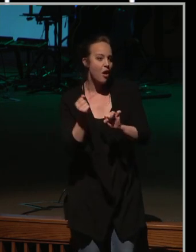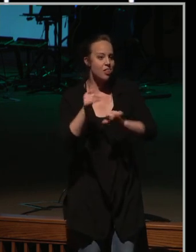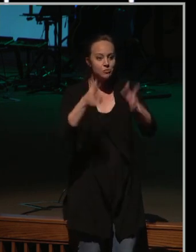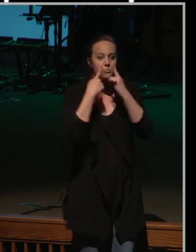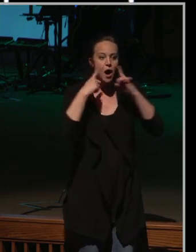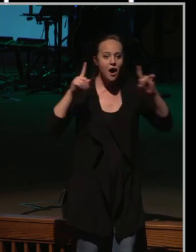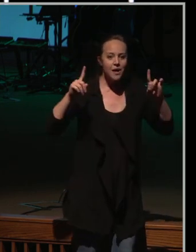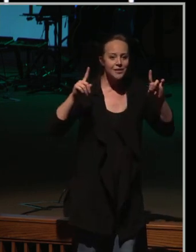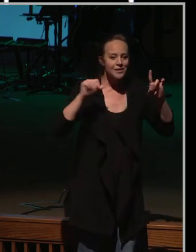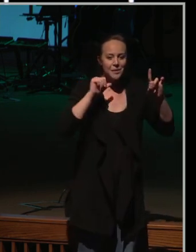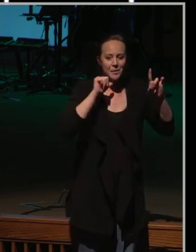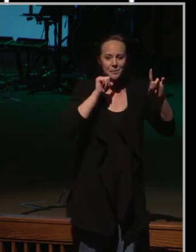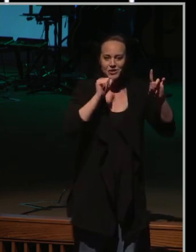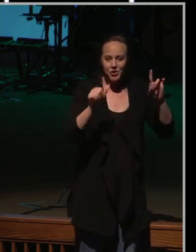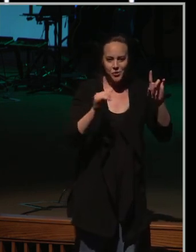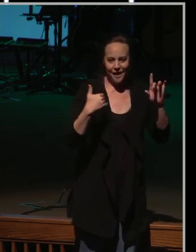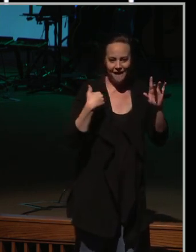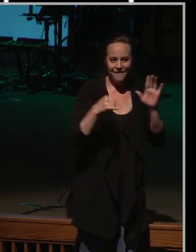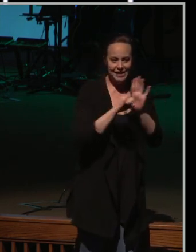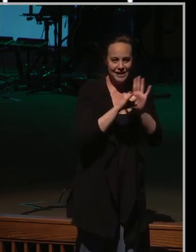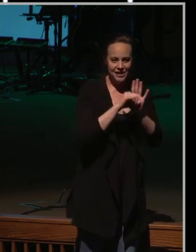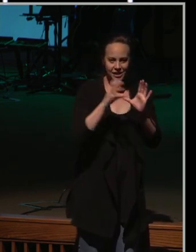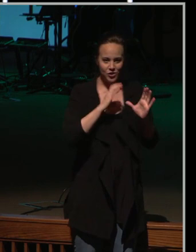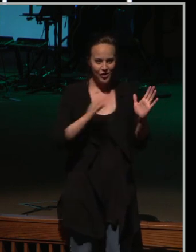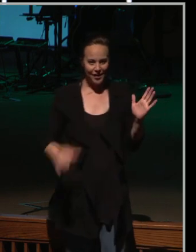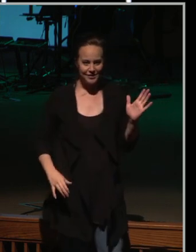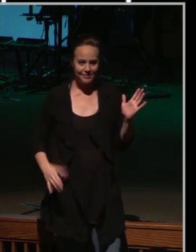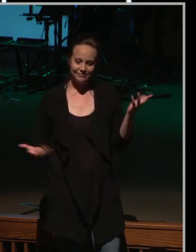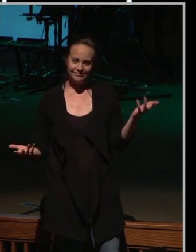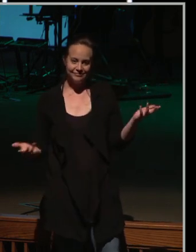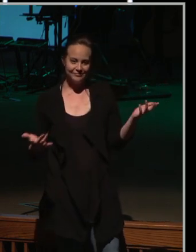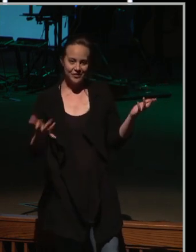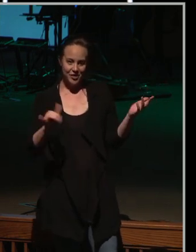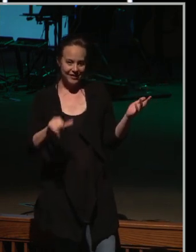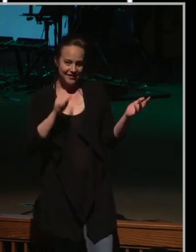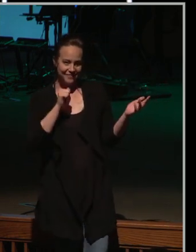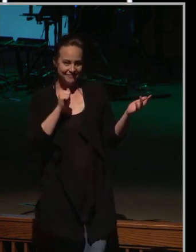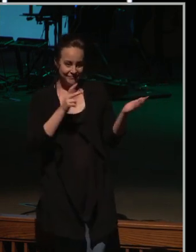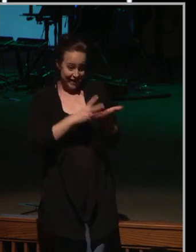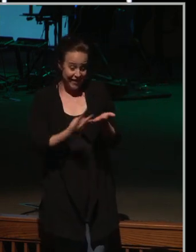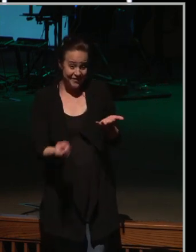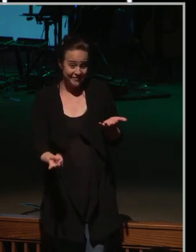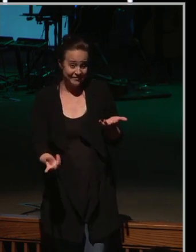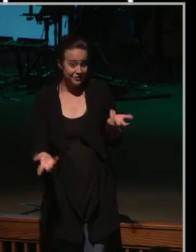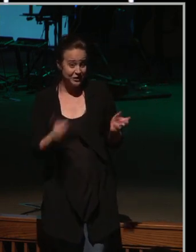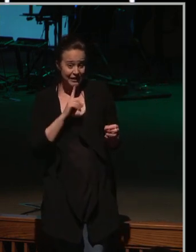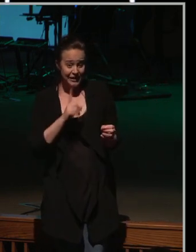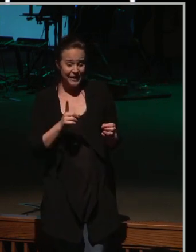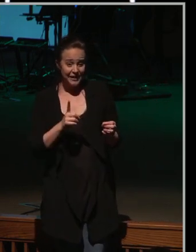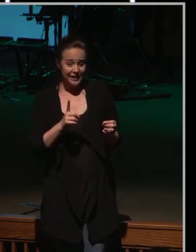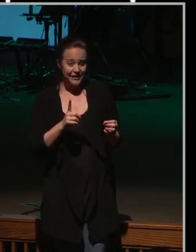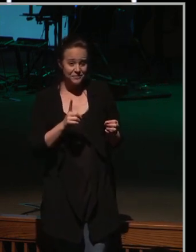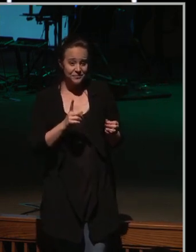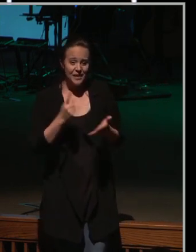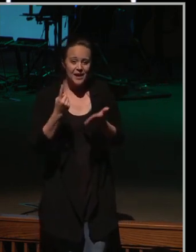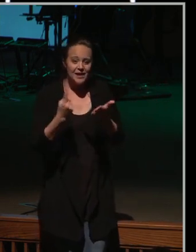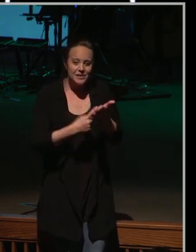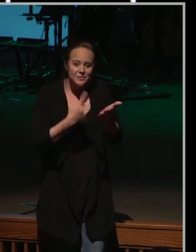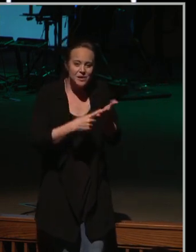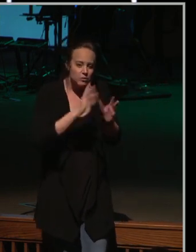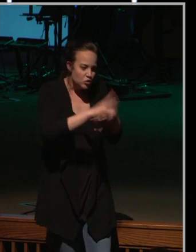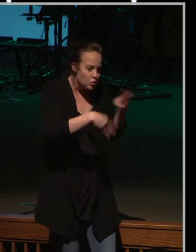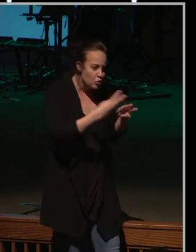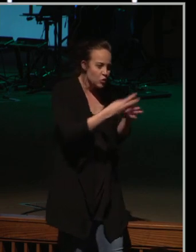So I implore you to be careful and avoid being held captive by the things of the world and our culture, maybe even our own egos, the things that they tell us are